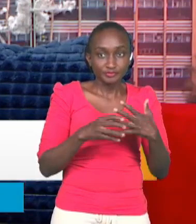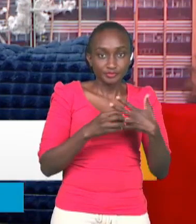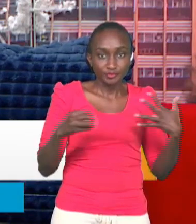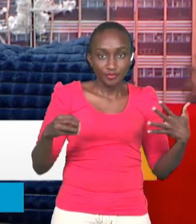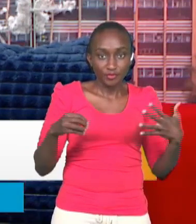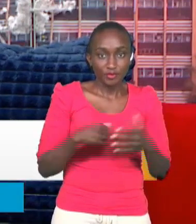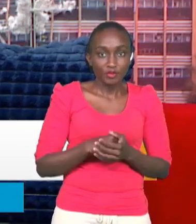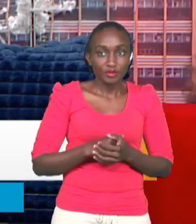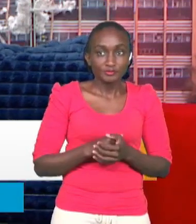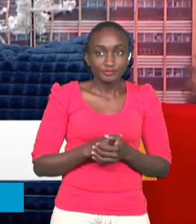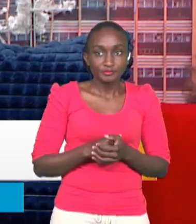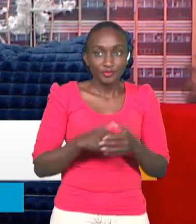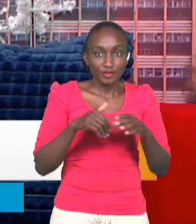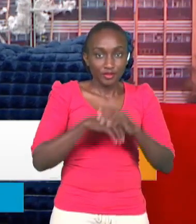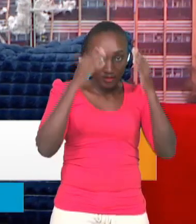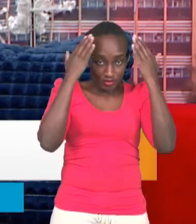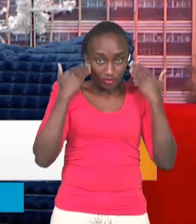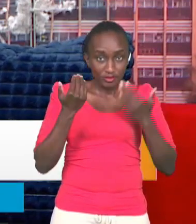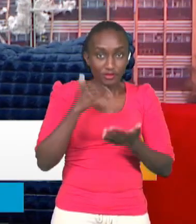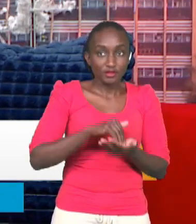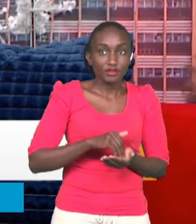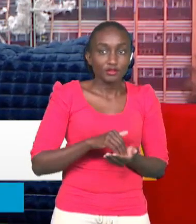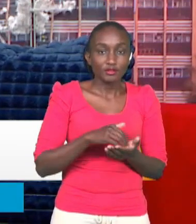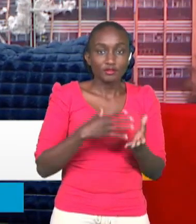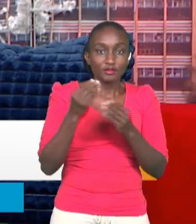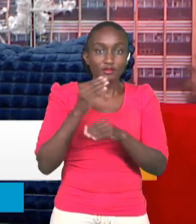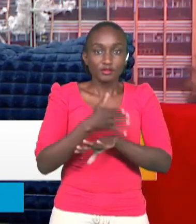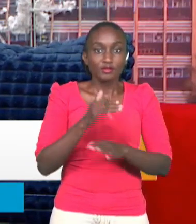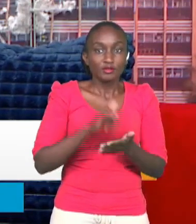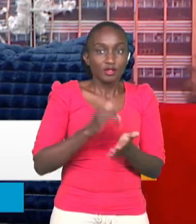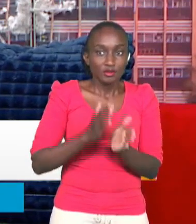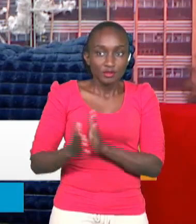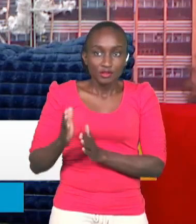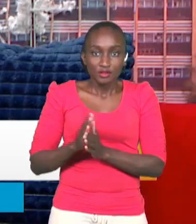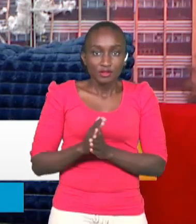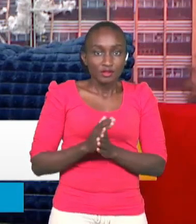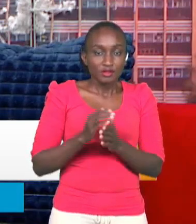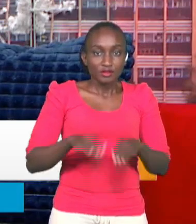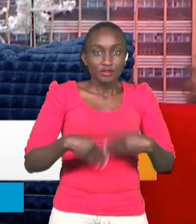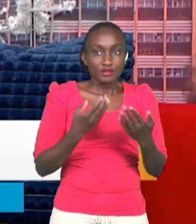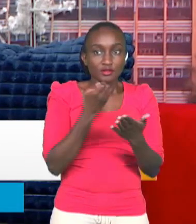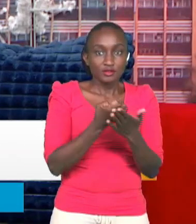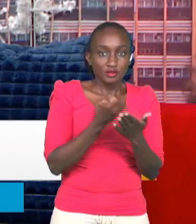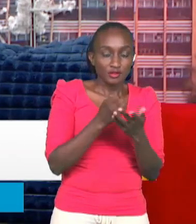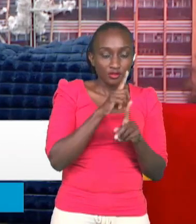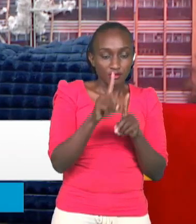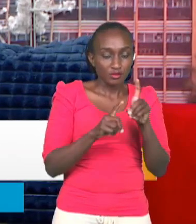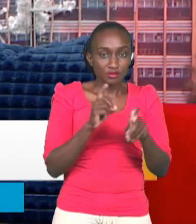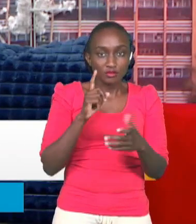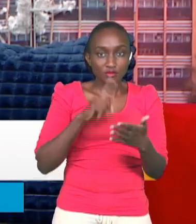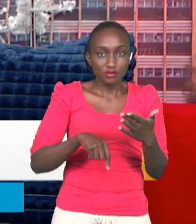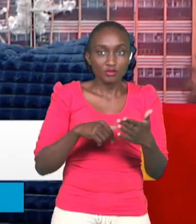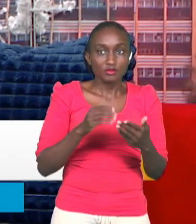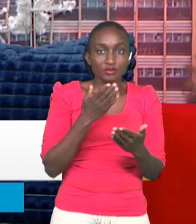divorced. And yet in court again, you know, you have to go through that process of you have to adduce evidence, you have to be questioned on whatever you have